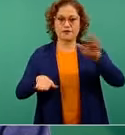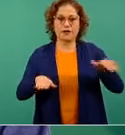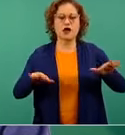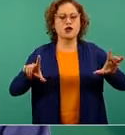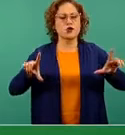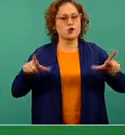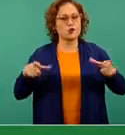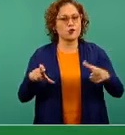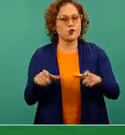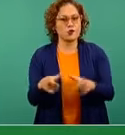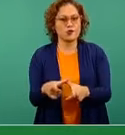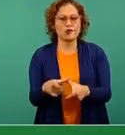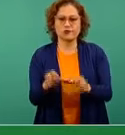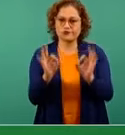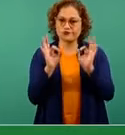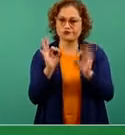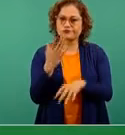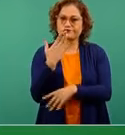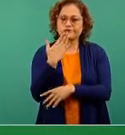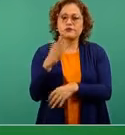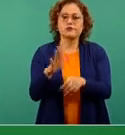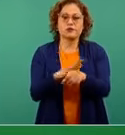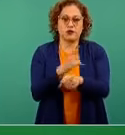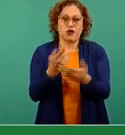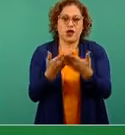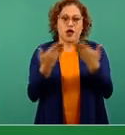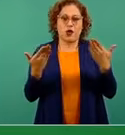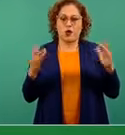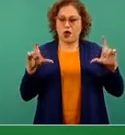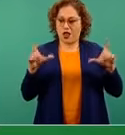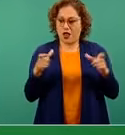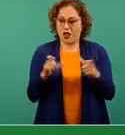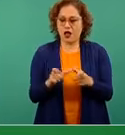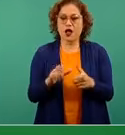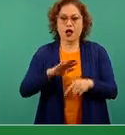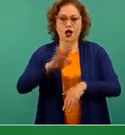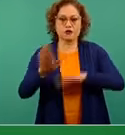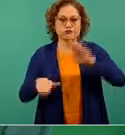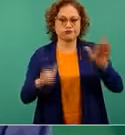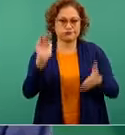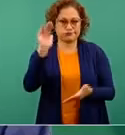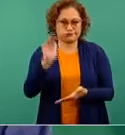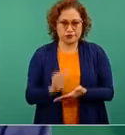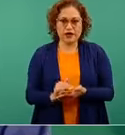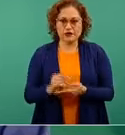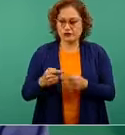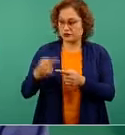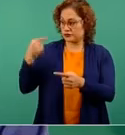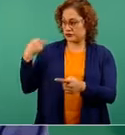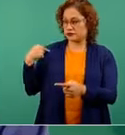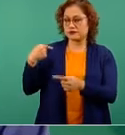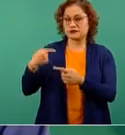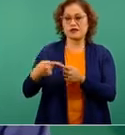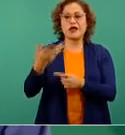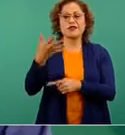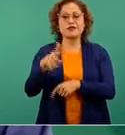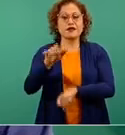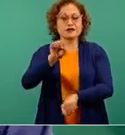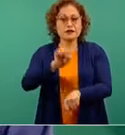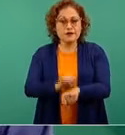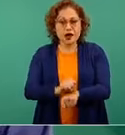lamentablement, pierden the lives by COVID-19. 10 weeks, 10 weeks of reduction of the epidemic in Mexico.